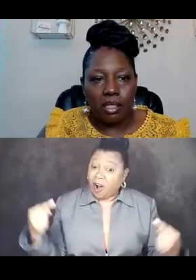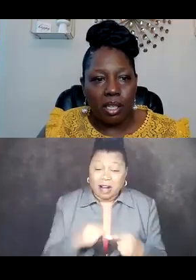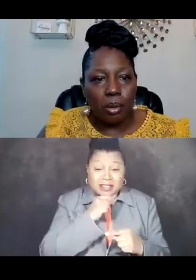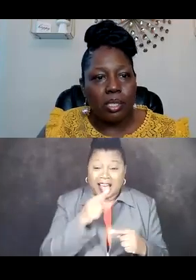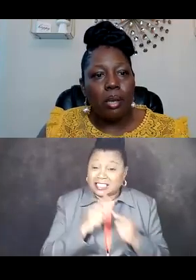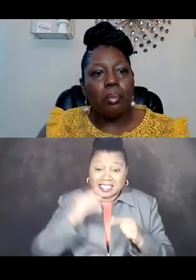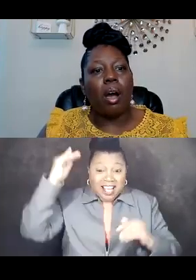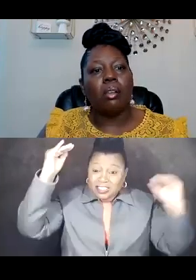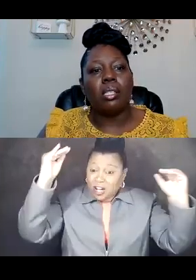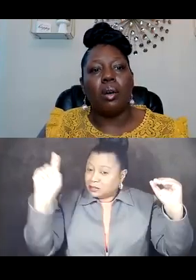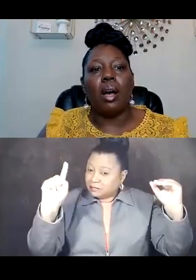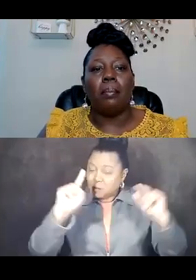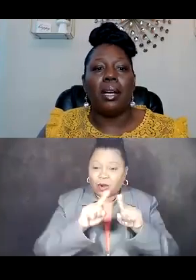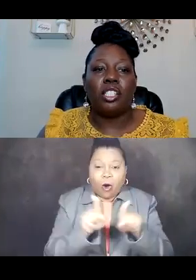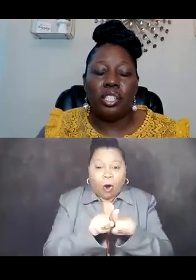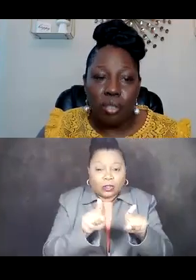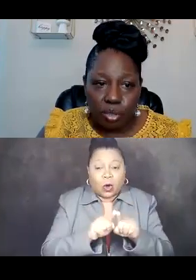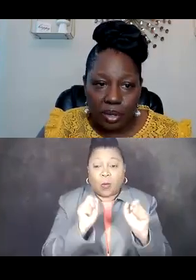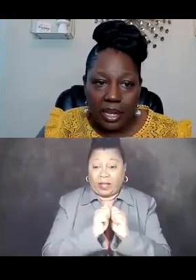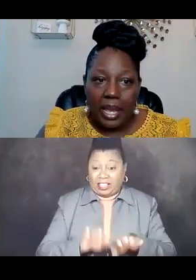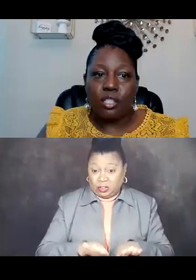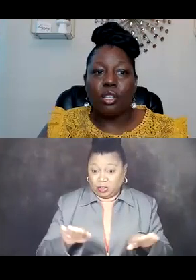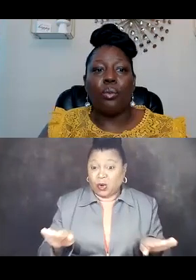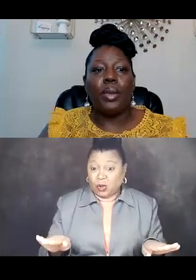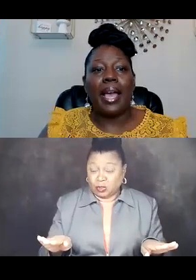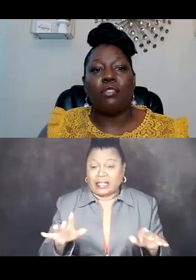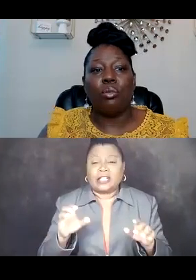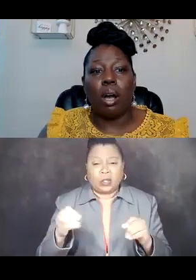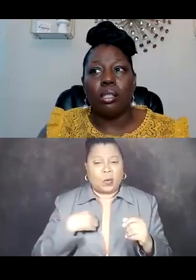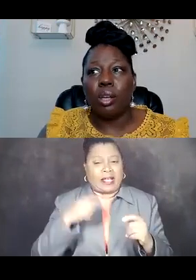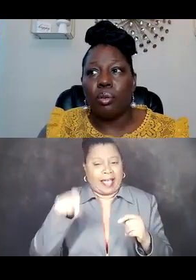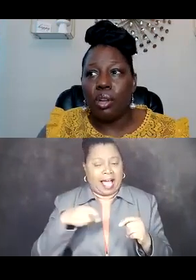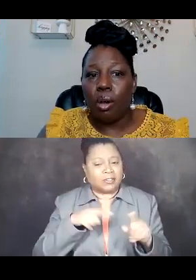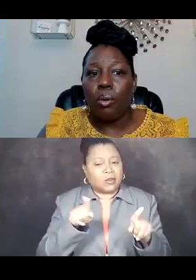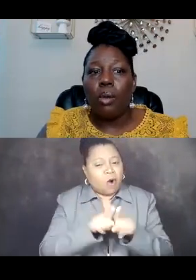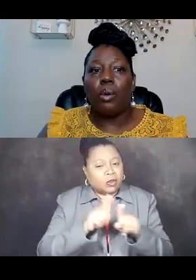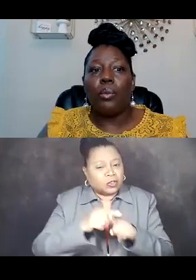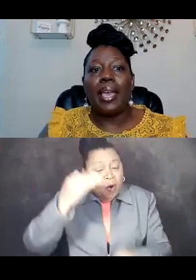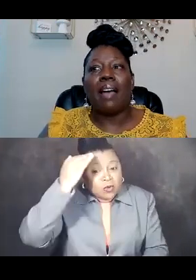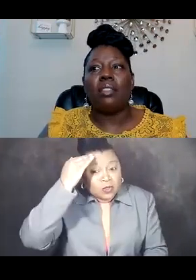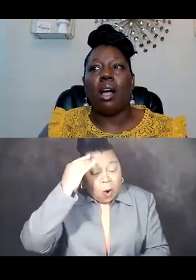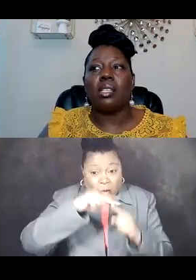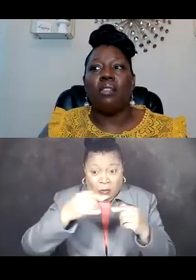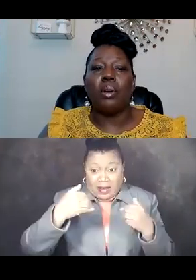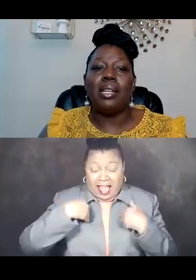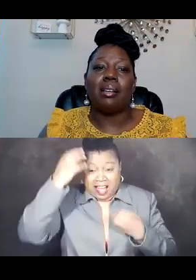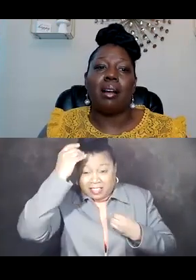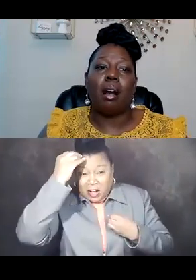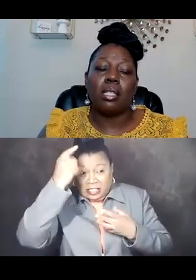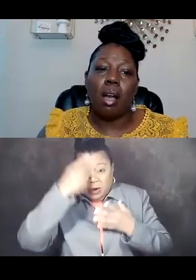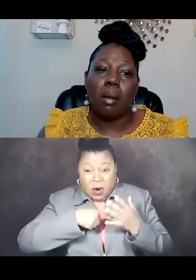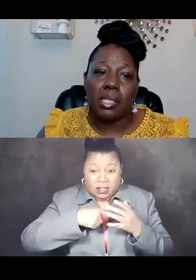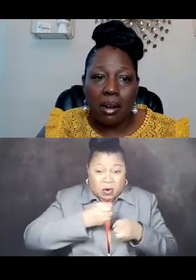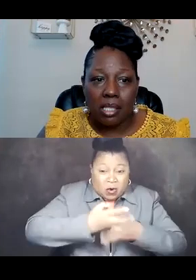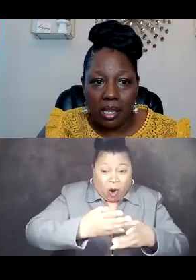among adults, but also among children. And so we have to also know when we have thoughts of wanting to